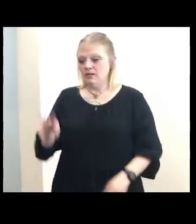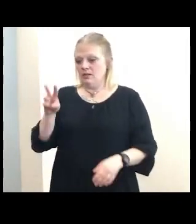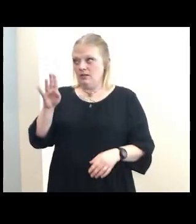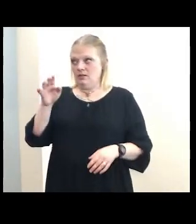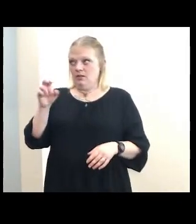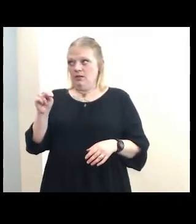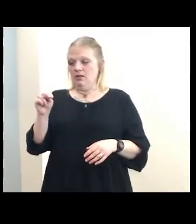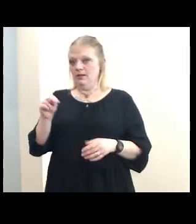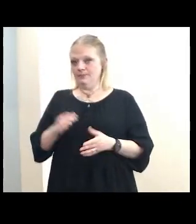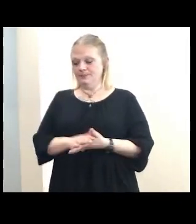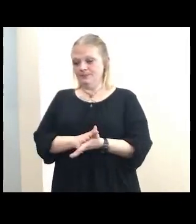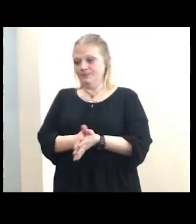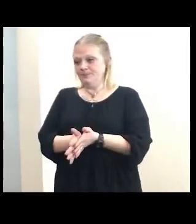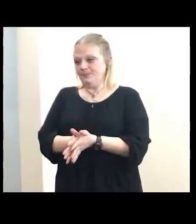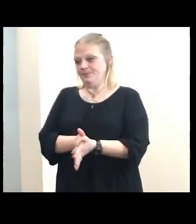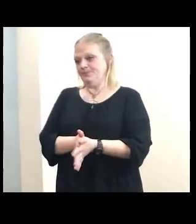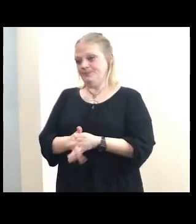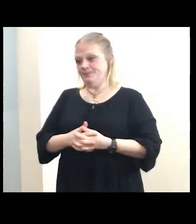WBEN, Mike Backerman.